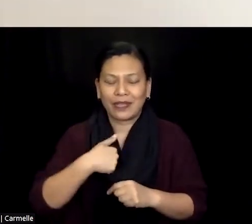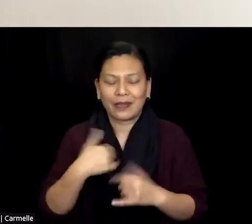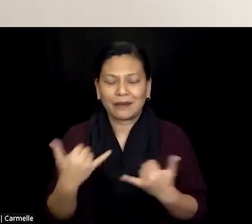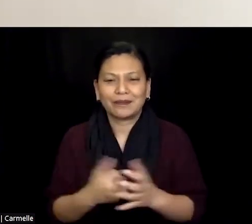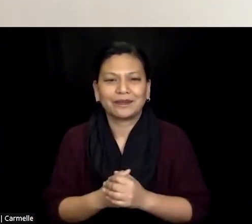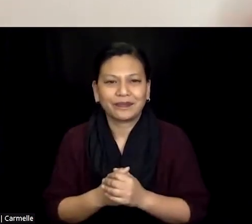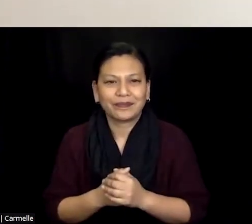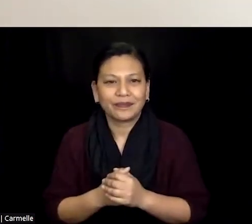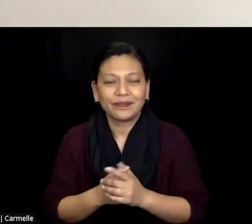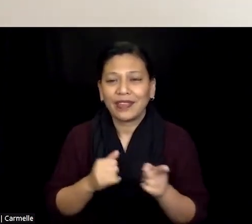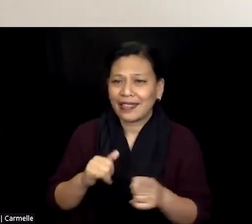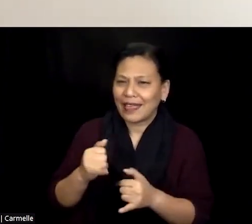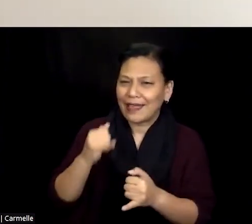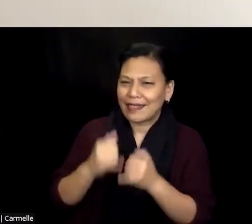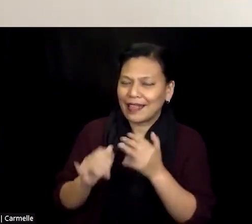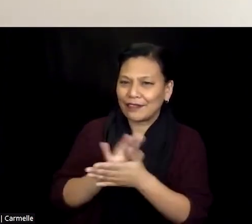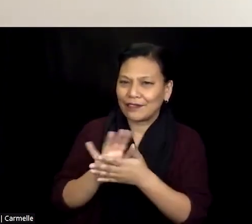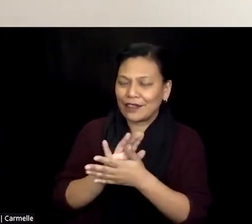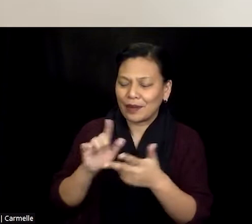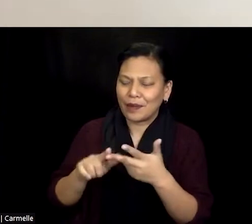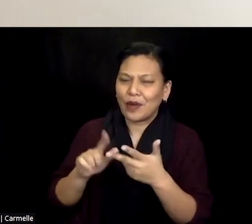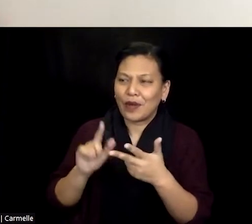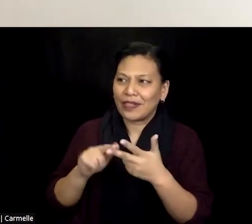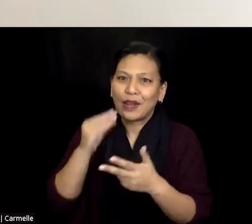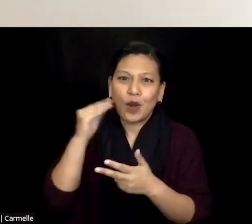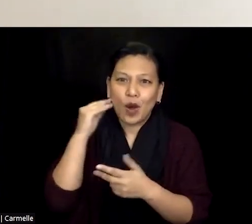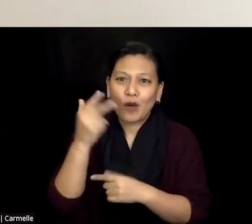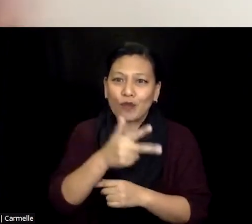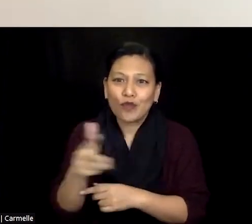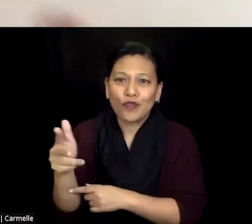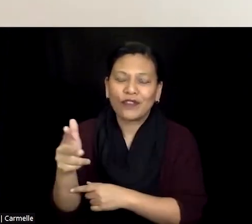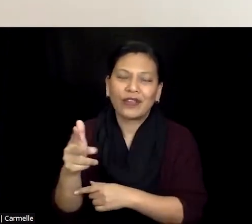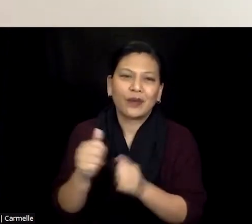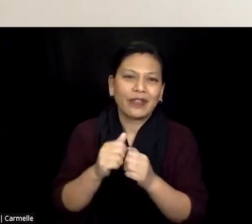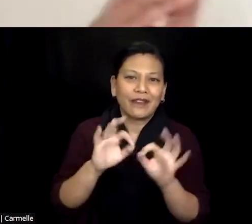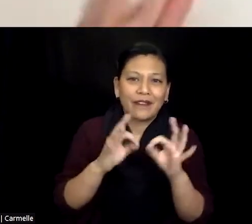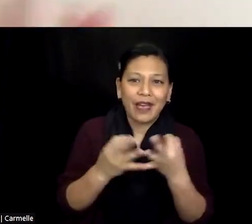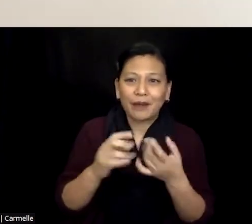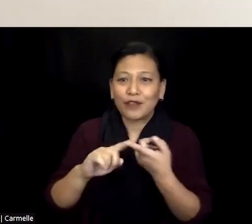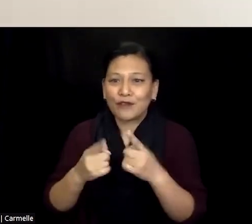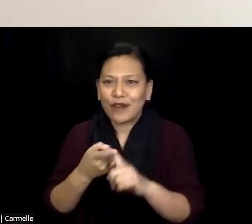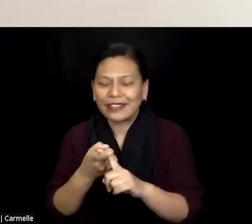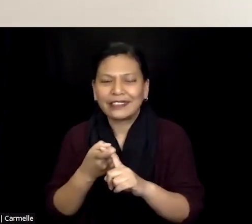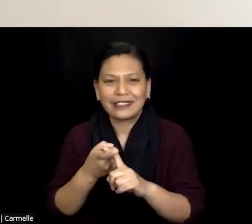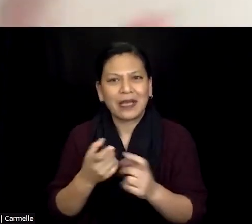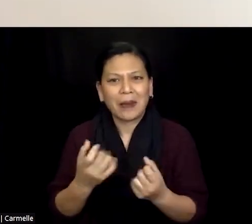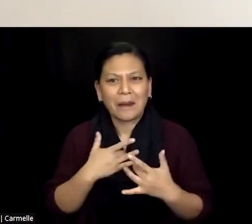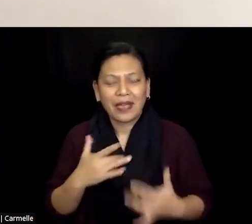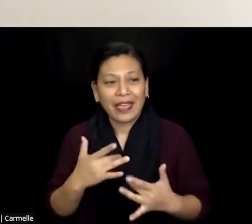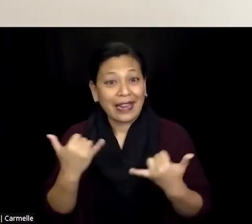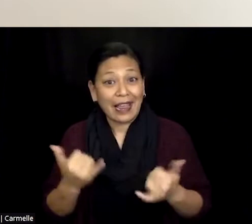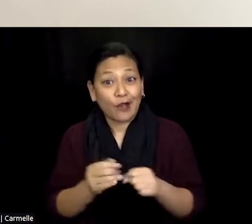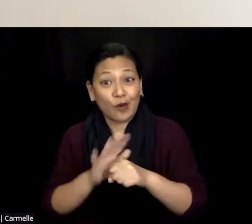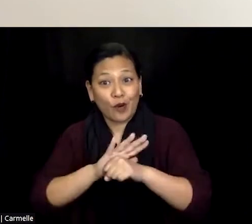know, what's interesting is especially that last film that you talked about is filming movies at home with your family and your friends. That's kind of the situation that we're in now